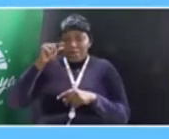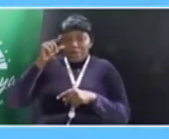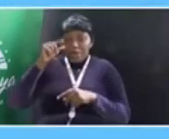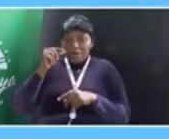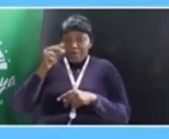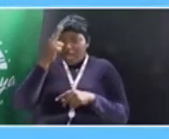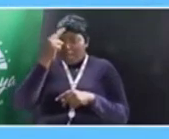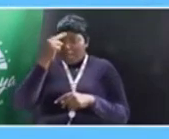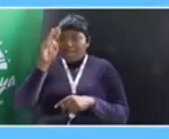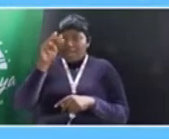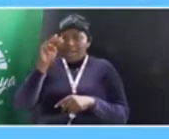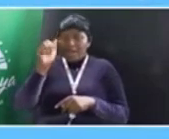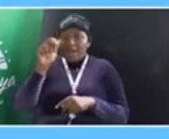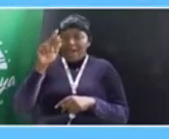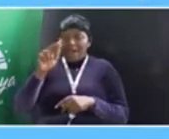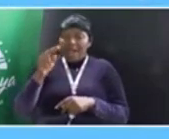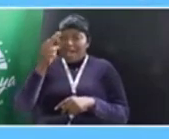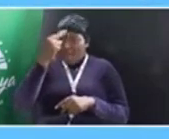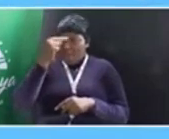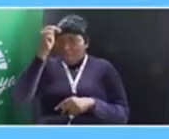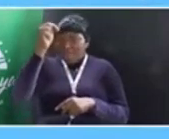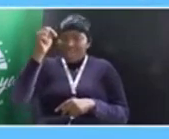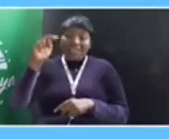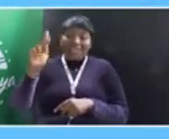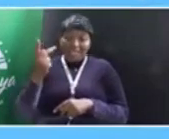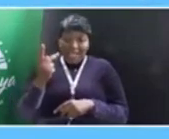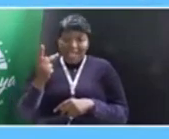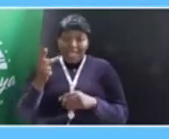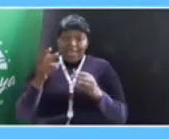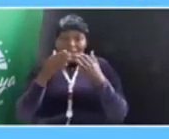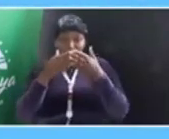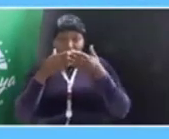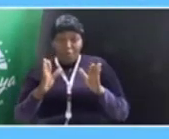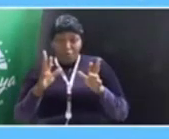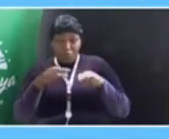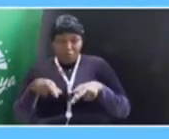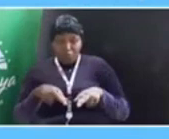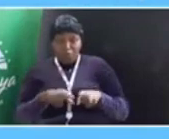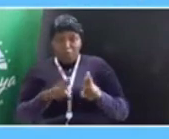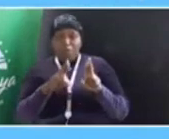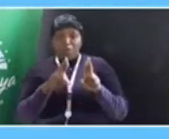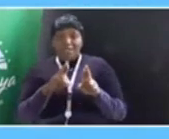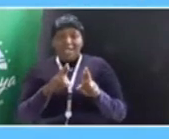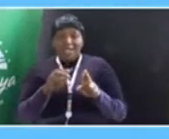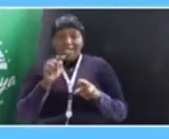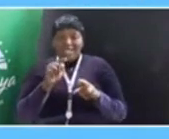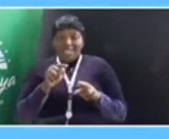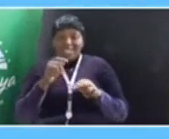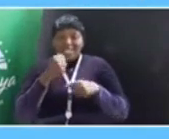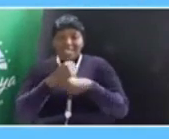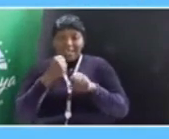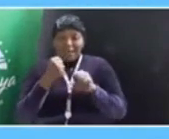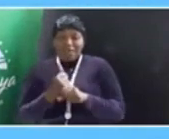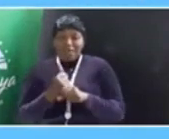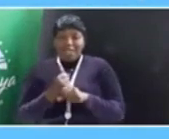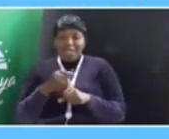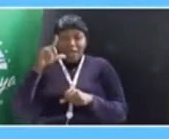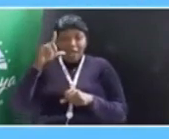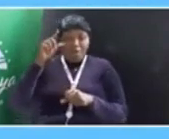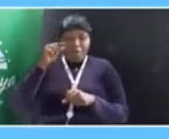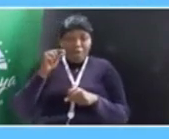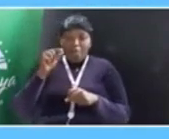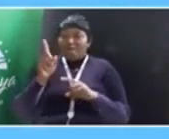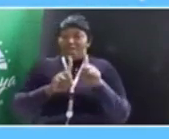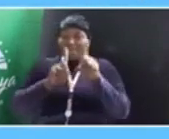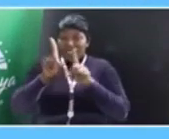Mara, and northern Kenya. The recent opening of the Dongo Kundu Road has enhanced coastal tourism by easing